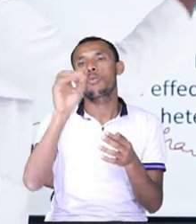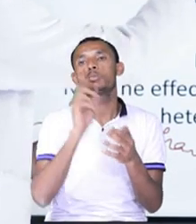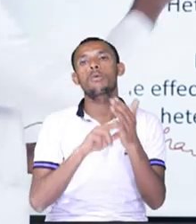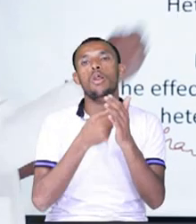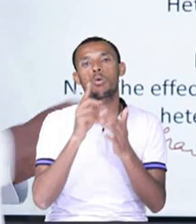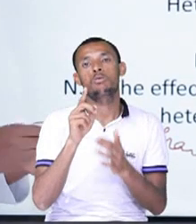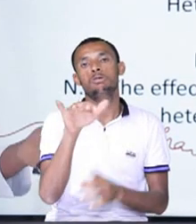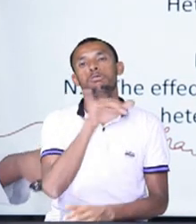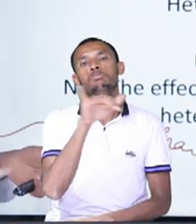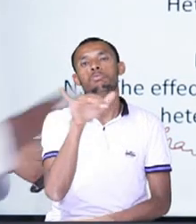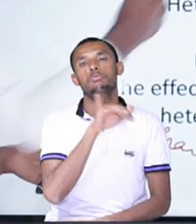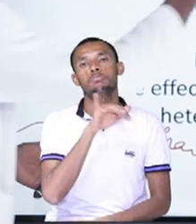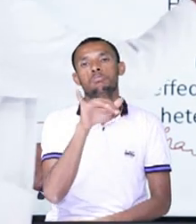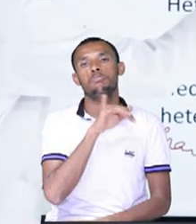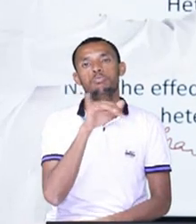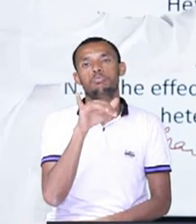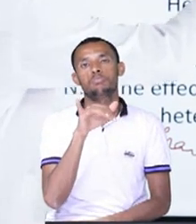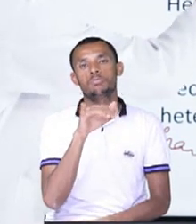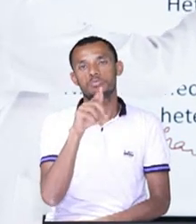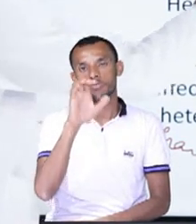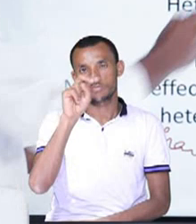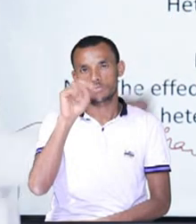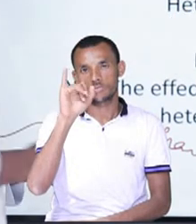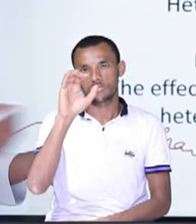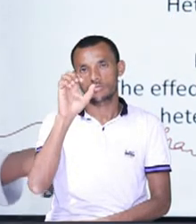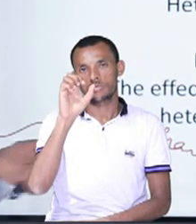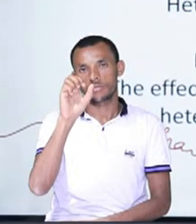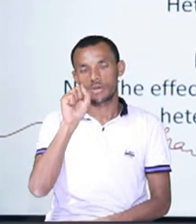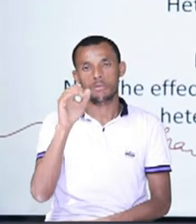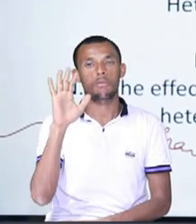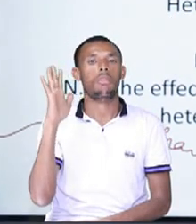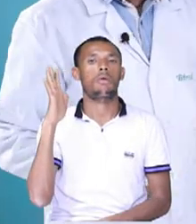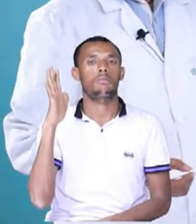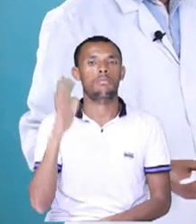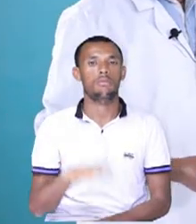Homo? Homo means the same. Geneous means type or kind.